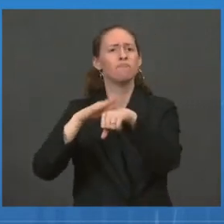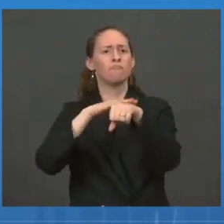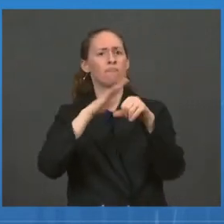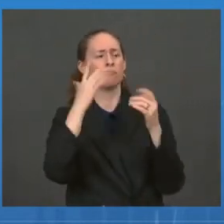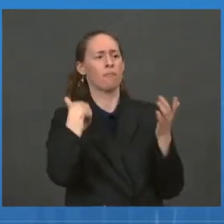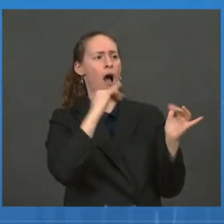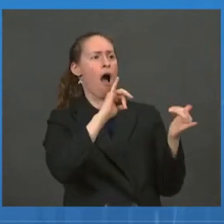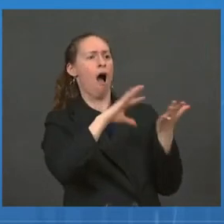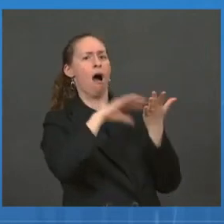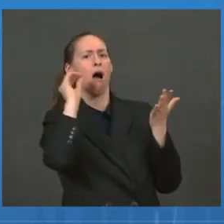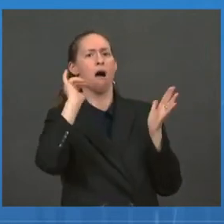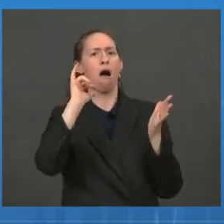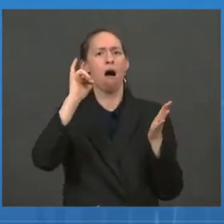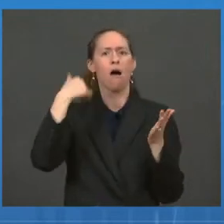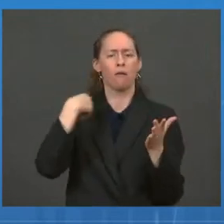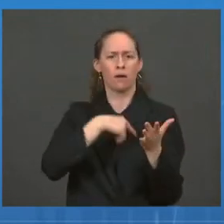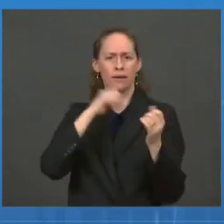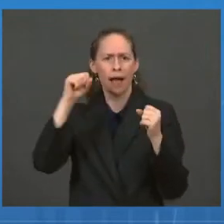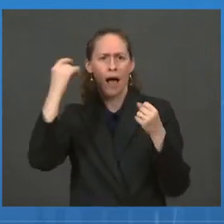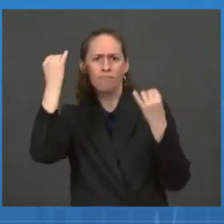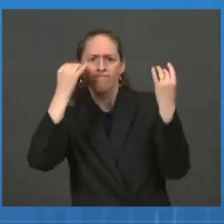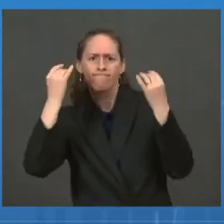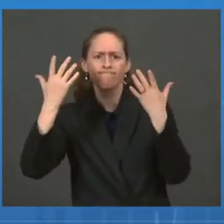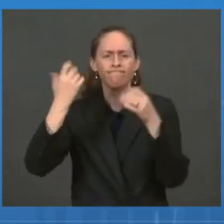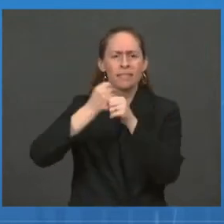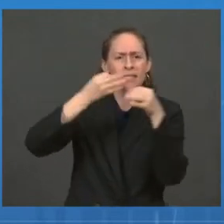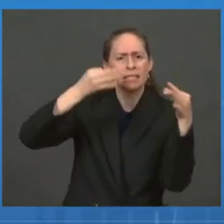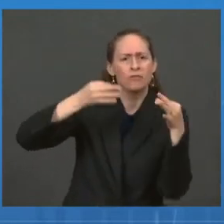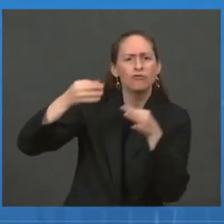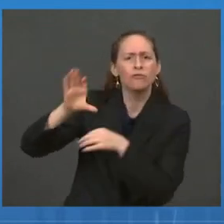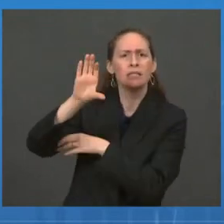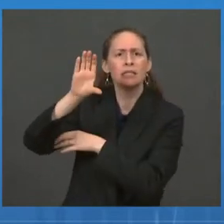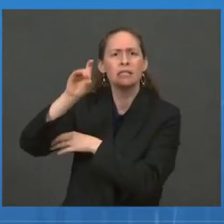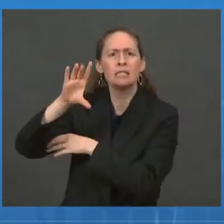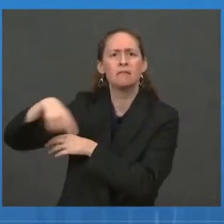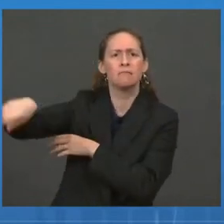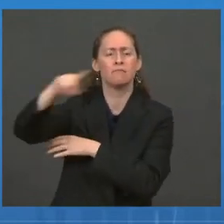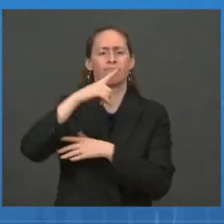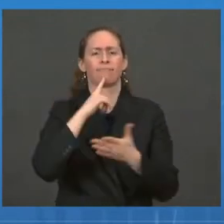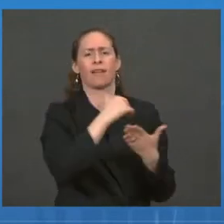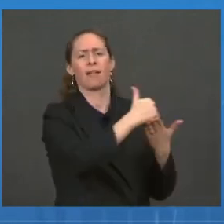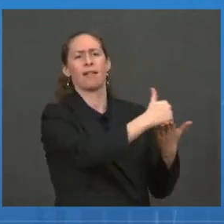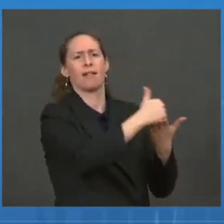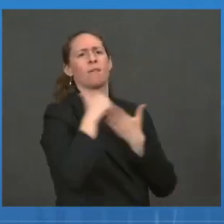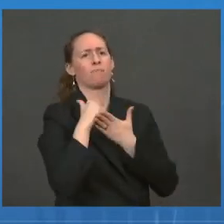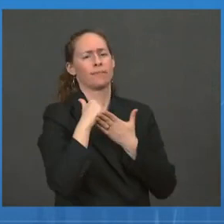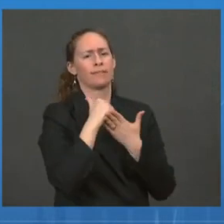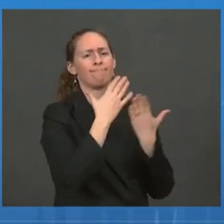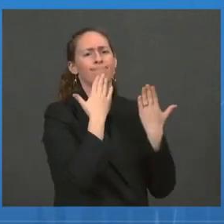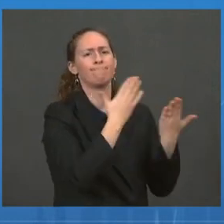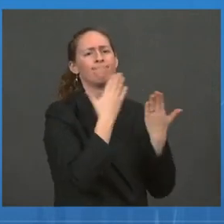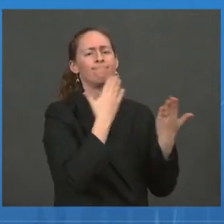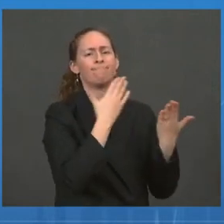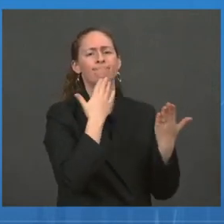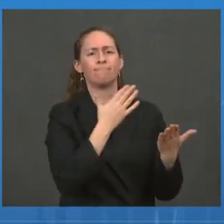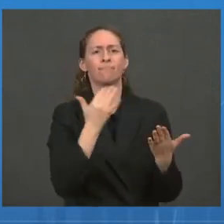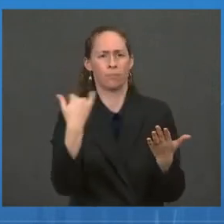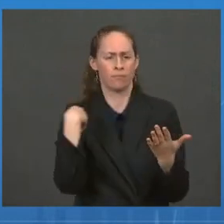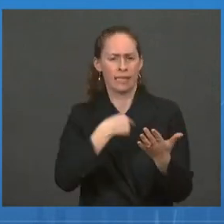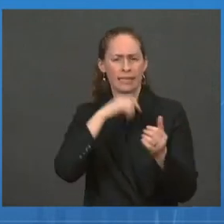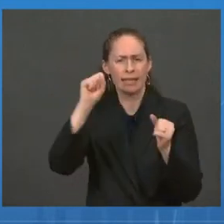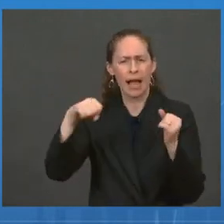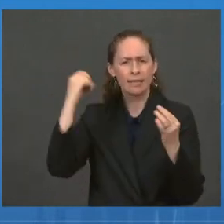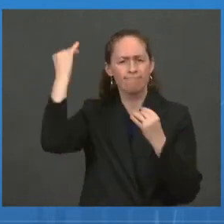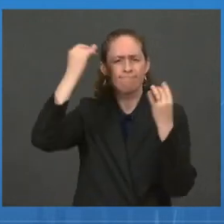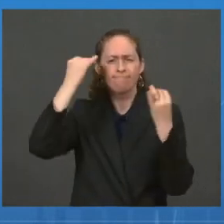collaboration has allowed us to make evidence-based decisions quickly and to ensure that we can protect as many people as possible